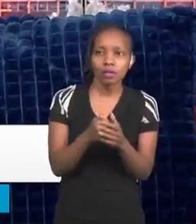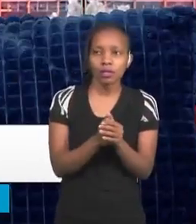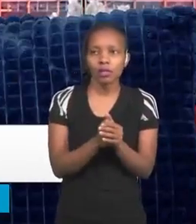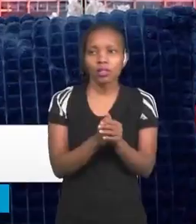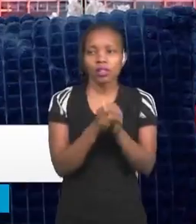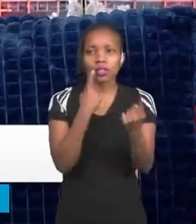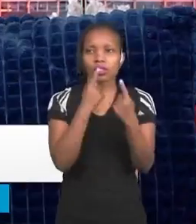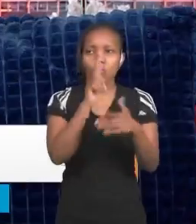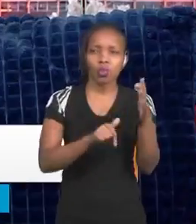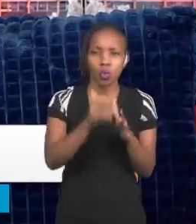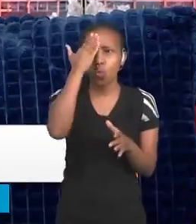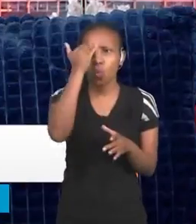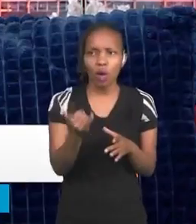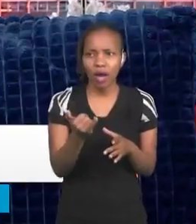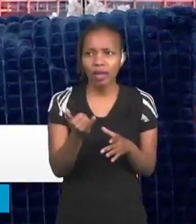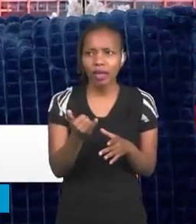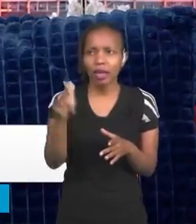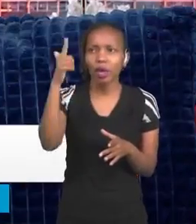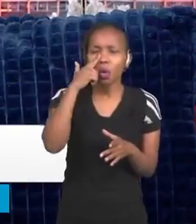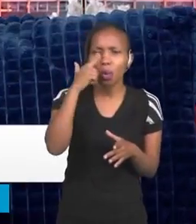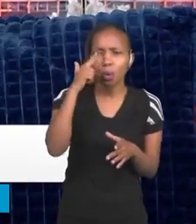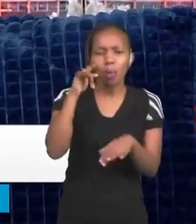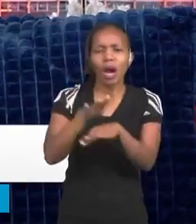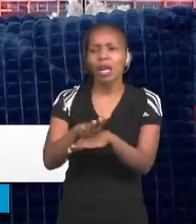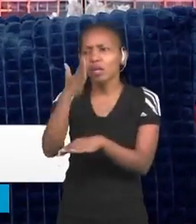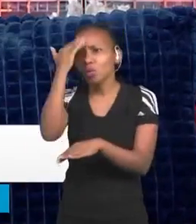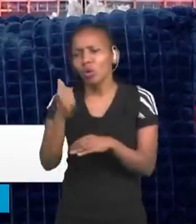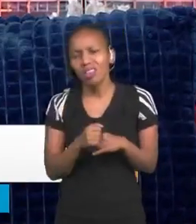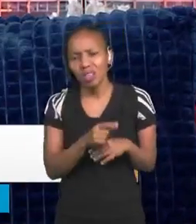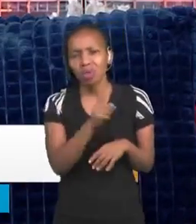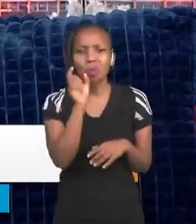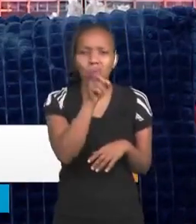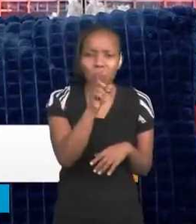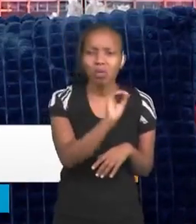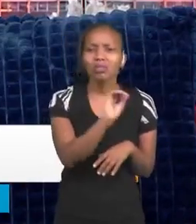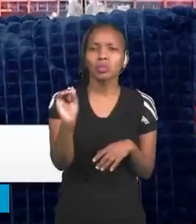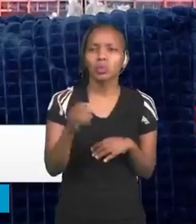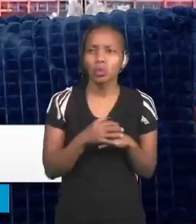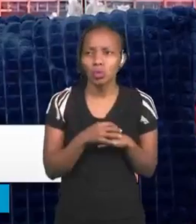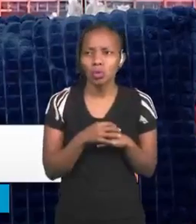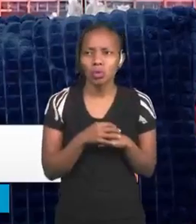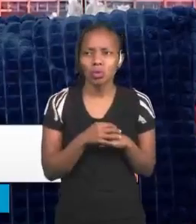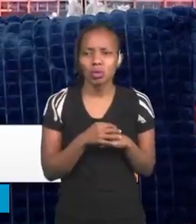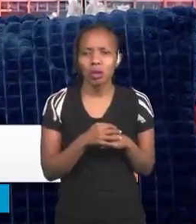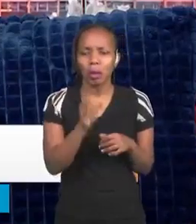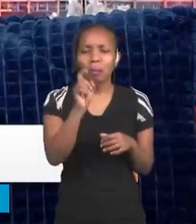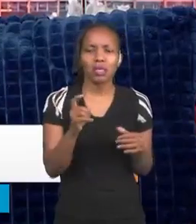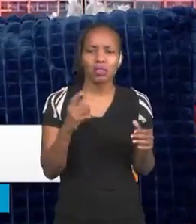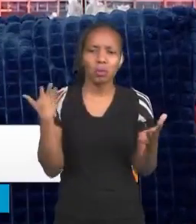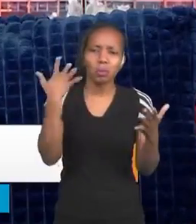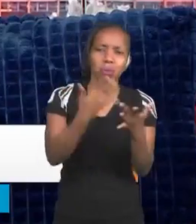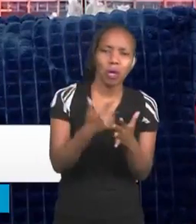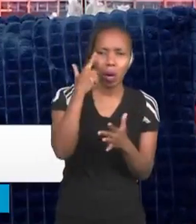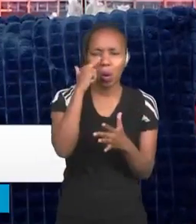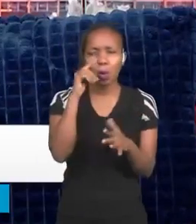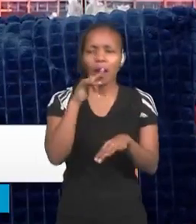says, oh, so why are you getting home early? Mm-hmm. You know, you are not chicken. You're not part of chicken who have to arrive home early